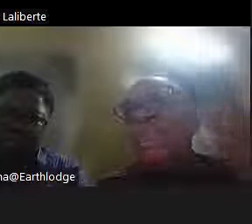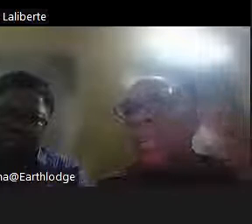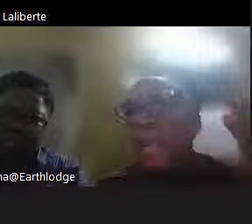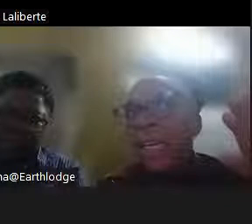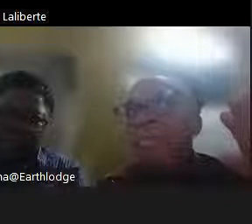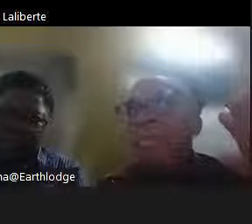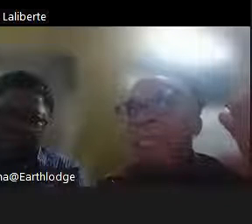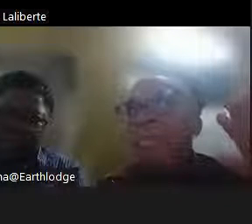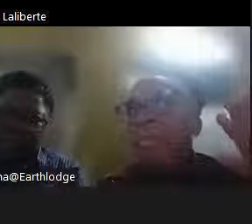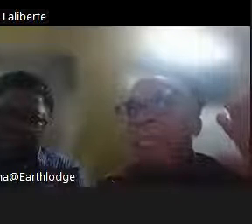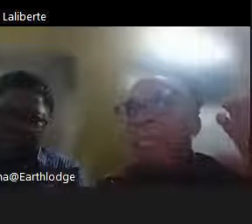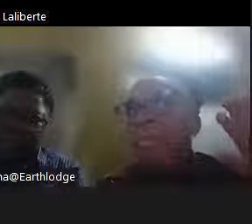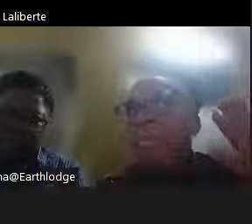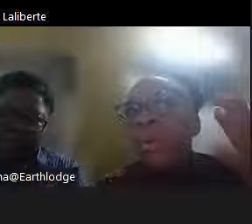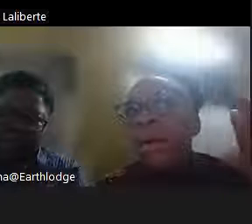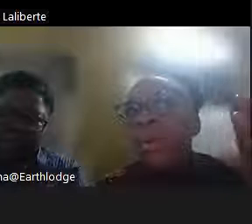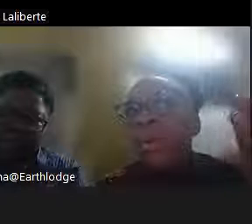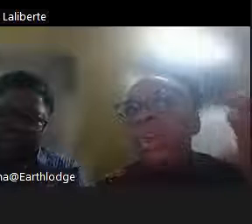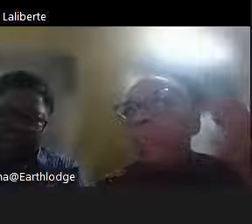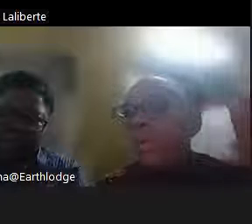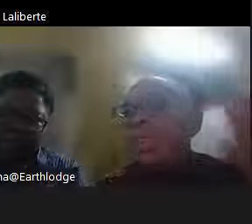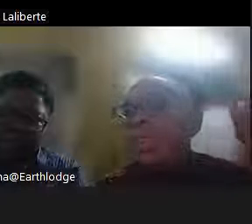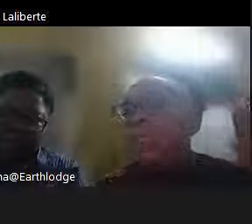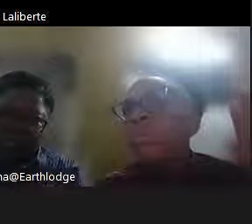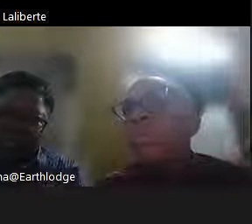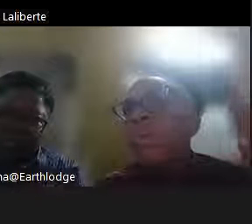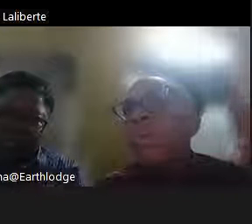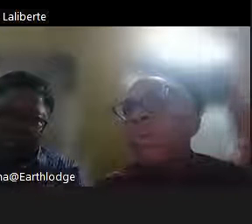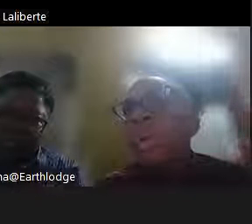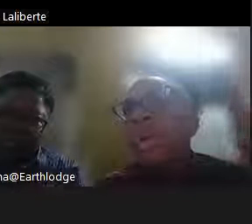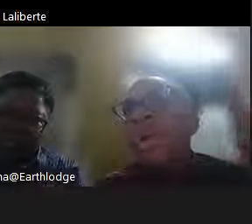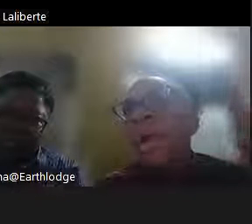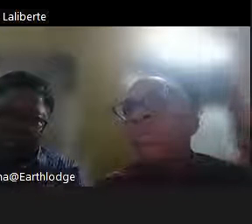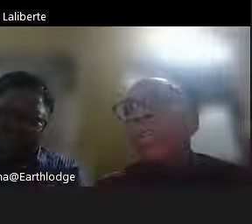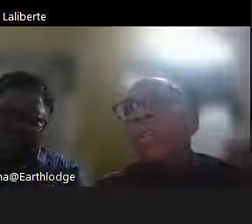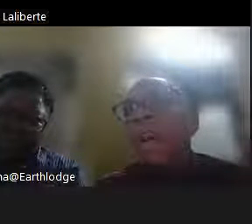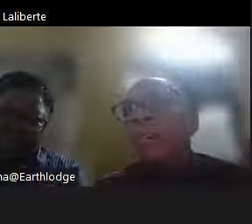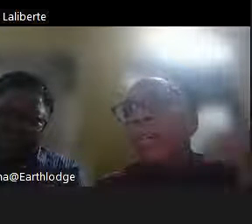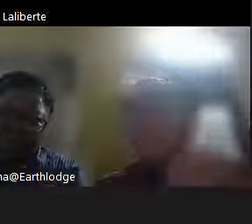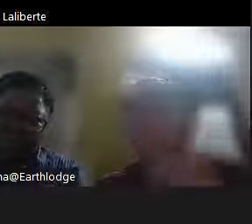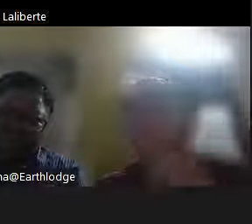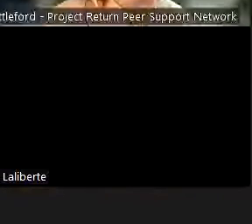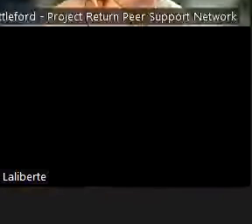they seemed to be on the edge, but they seemed to be okay.